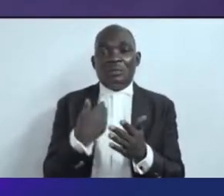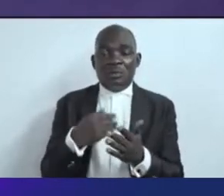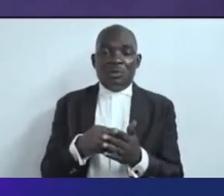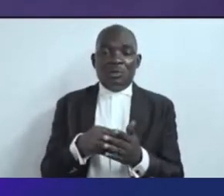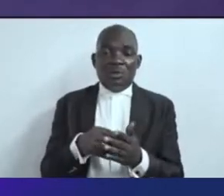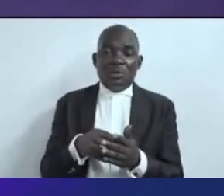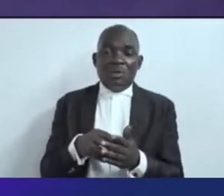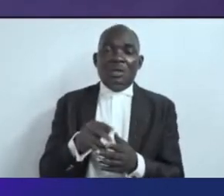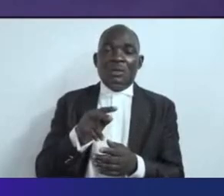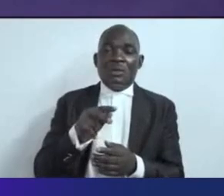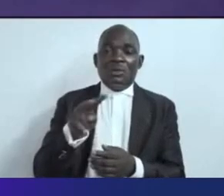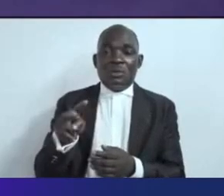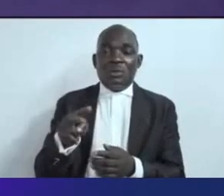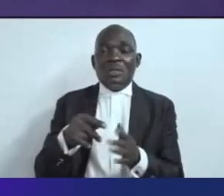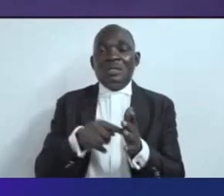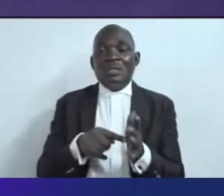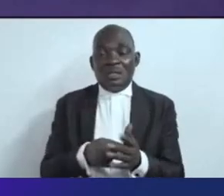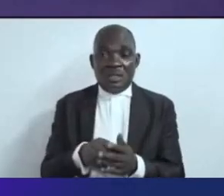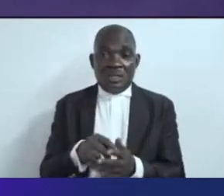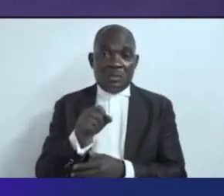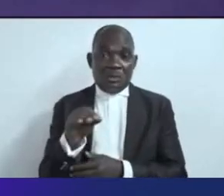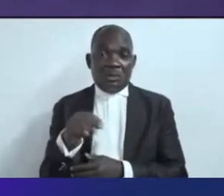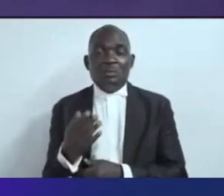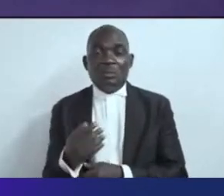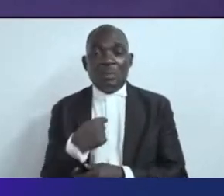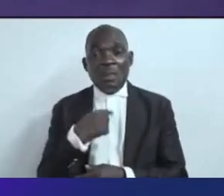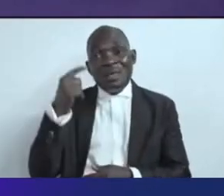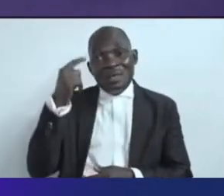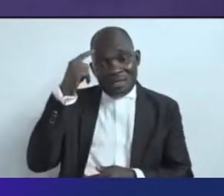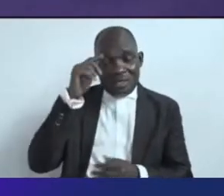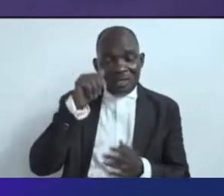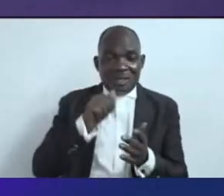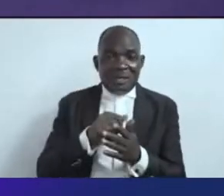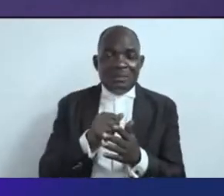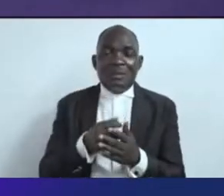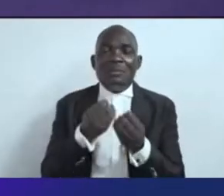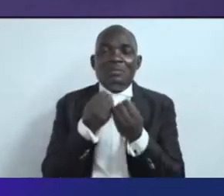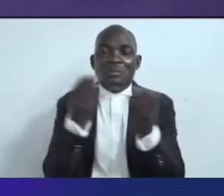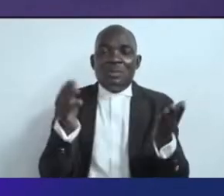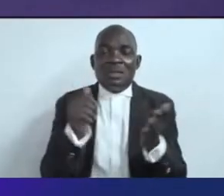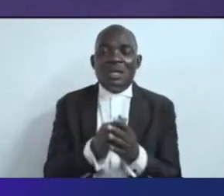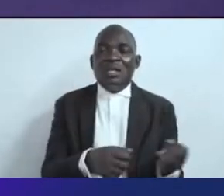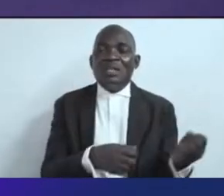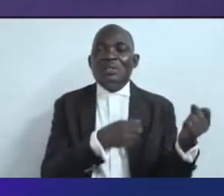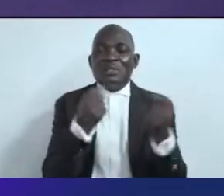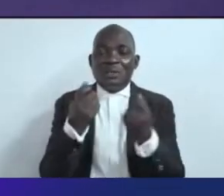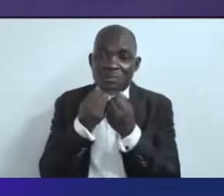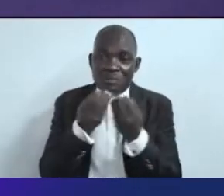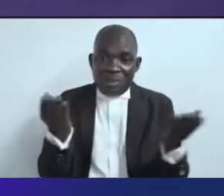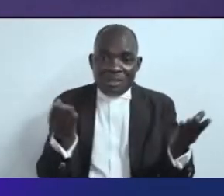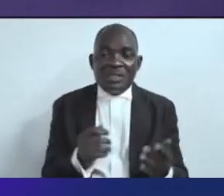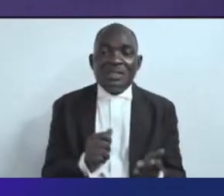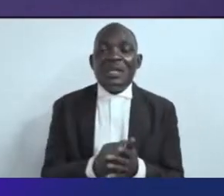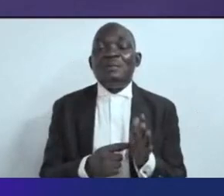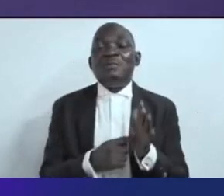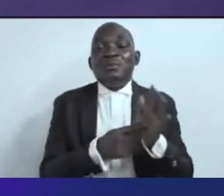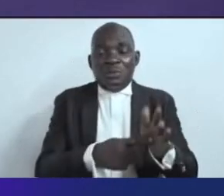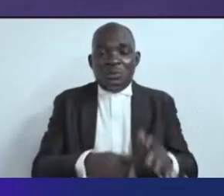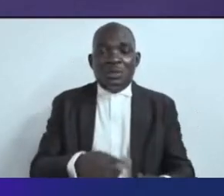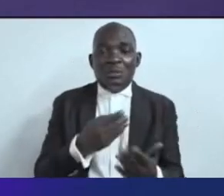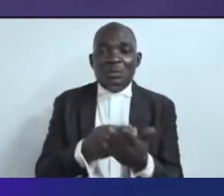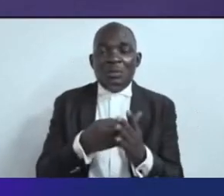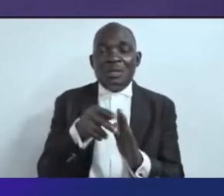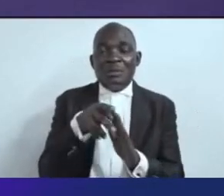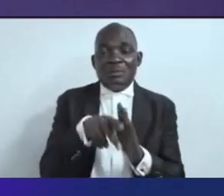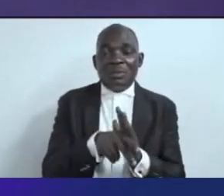in 2022. So I think that's the message, that's such a strong signaling of the monetary